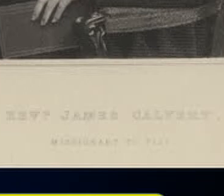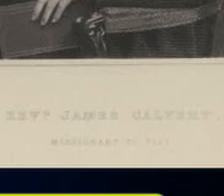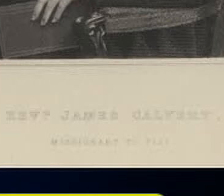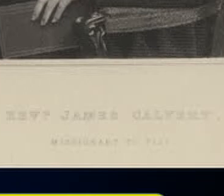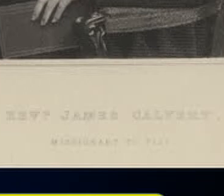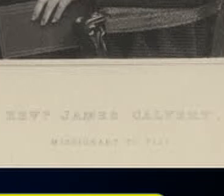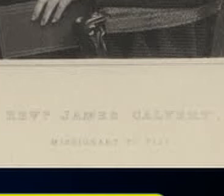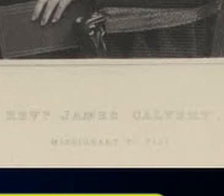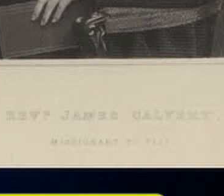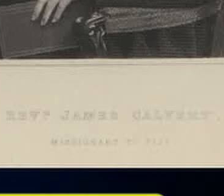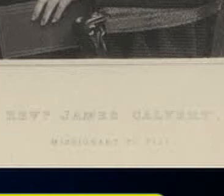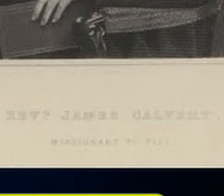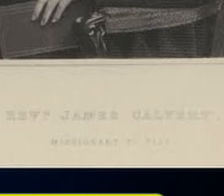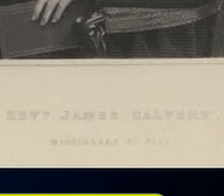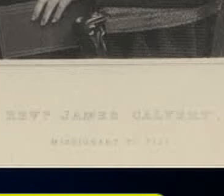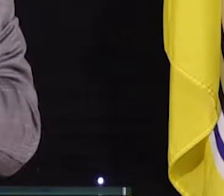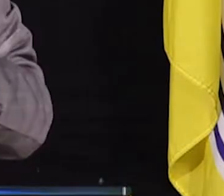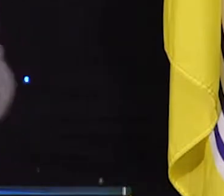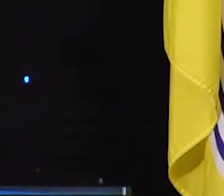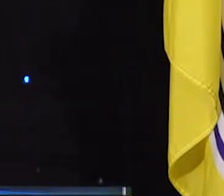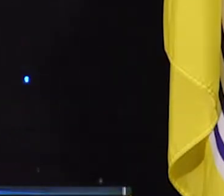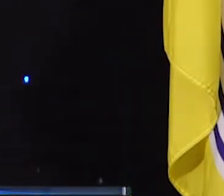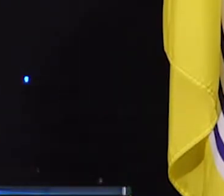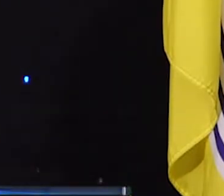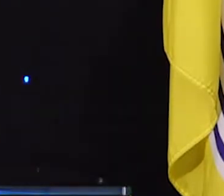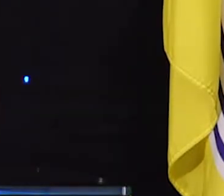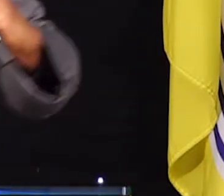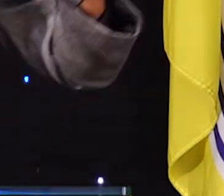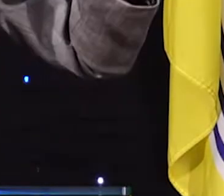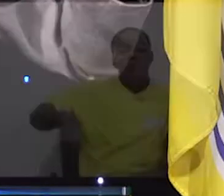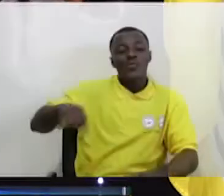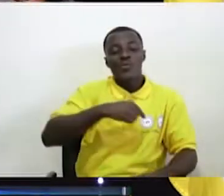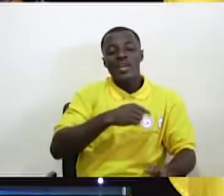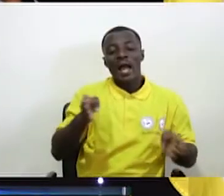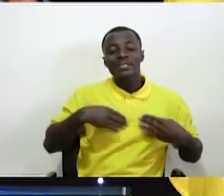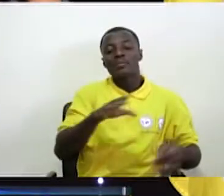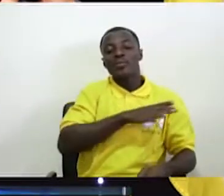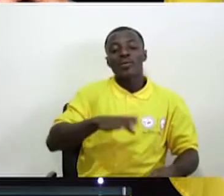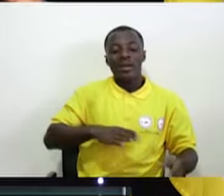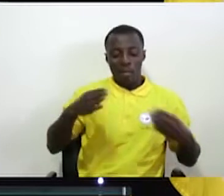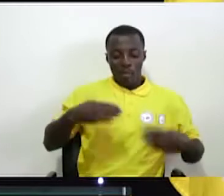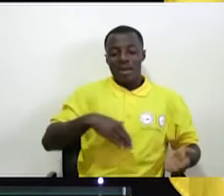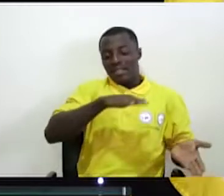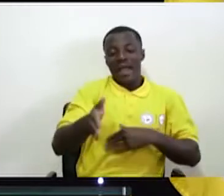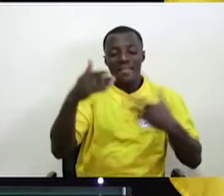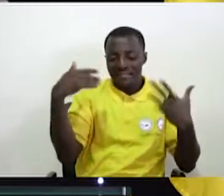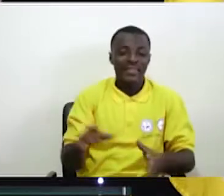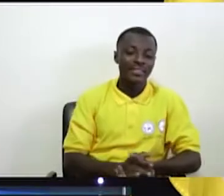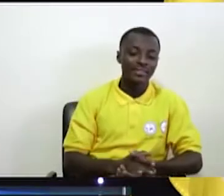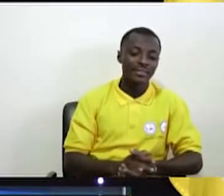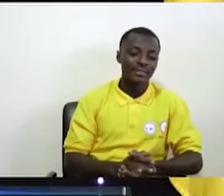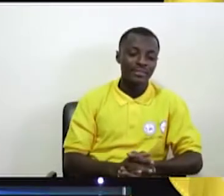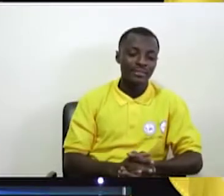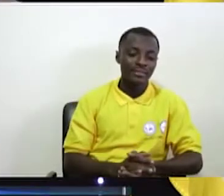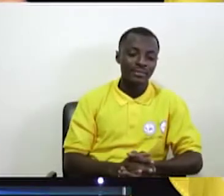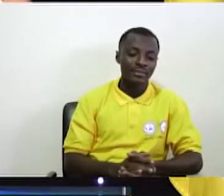worry us. Enti en ha ye kura. We died before we came here. Ye wu ye ansa na ye ba. But why are you here? Enti den ti na mo wa ha. They are holding